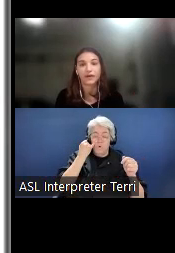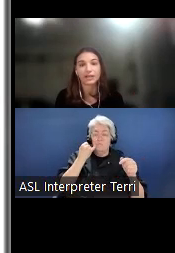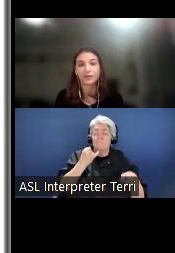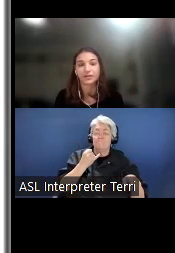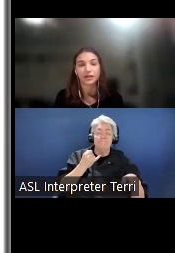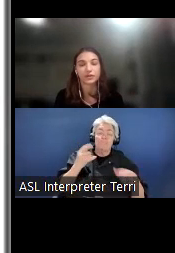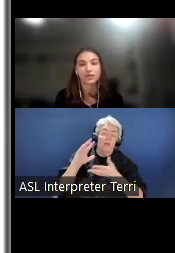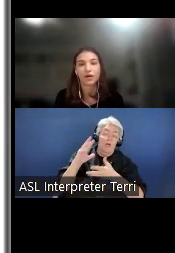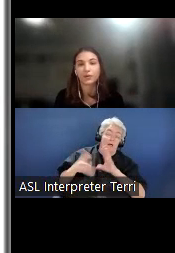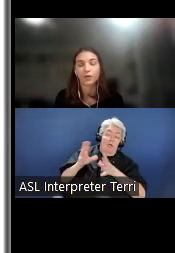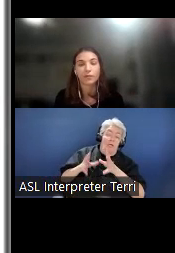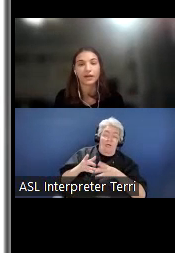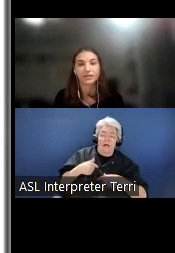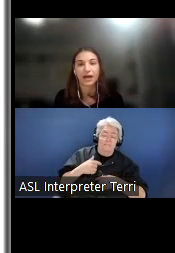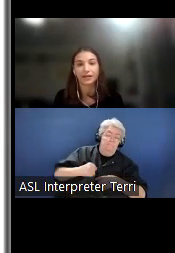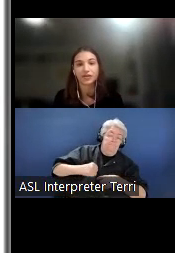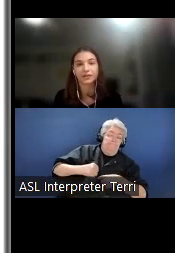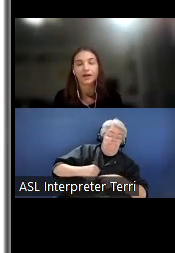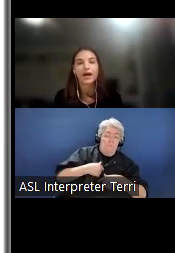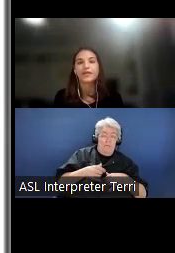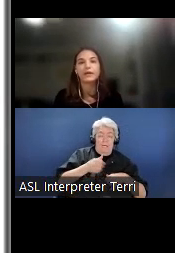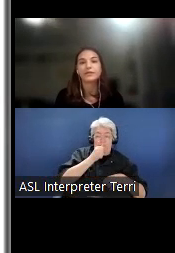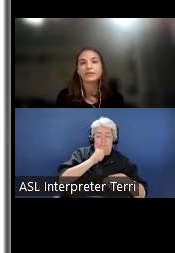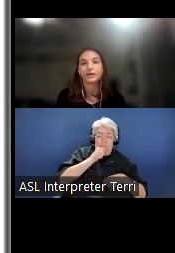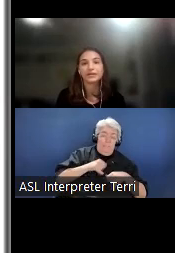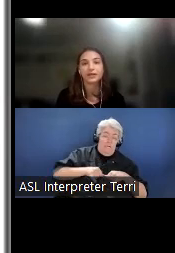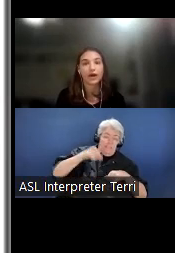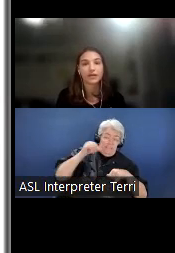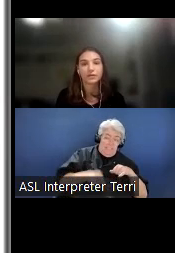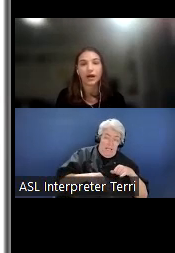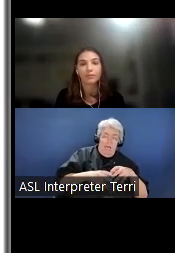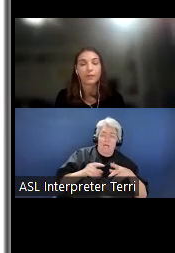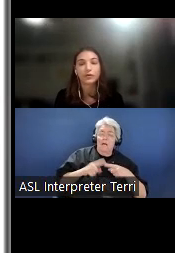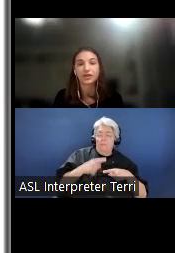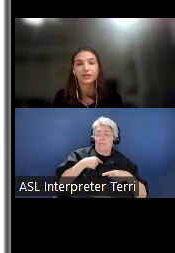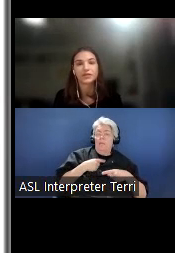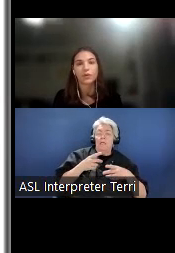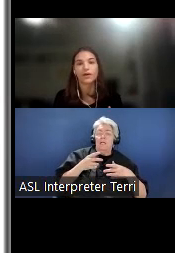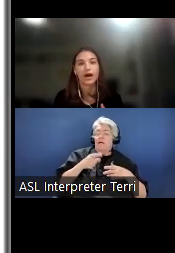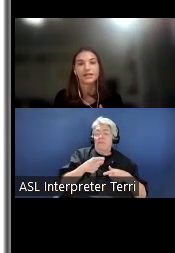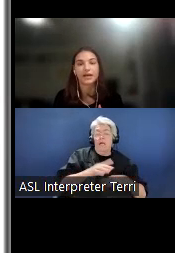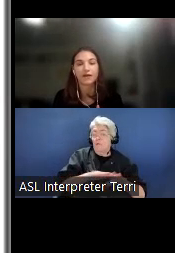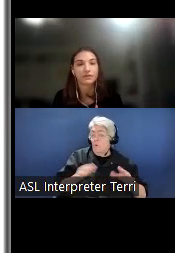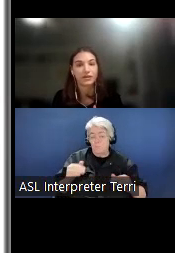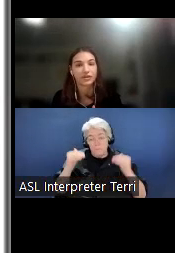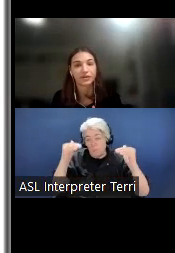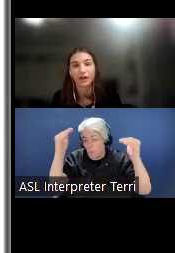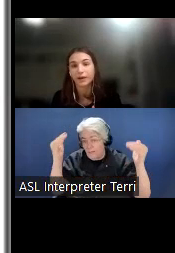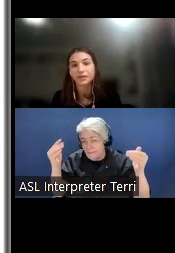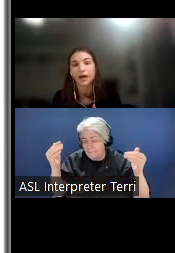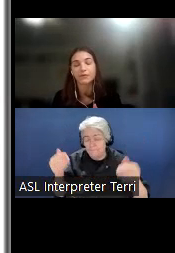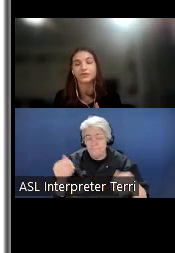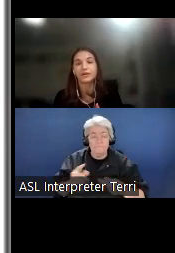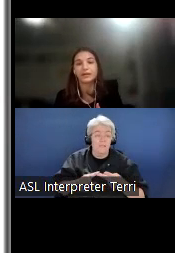despite the sexual harassment or sexual assault or workplace retaliation, they may be experiencing lost promotions or a loss of